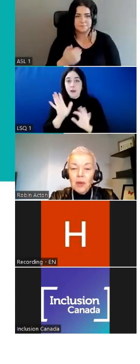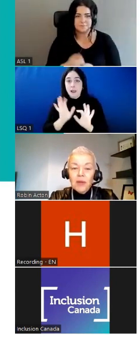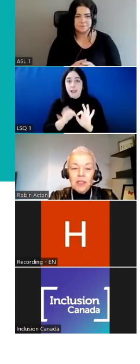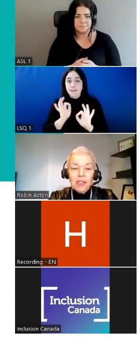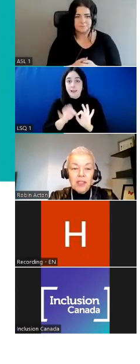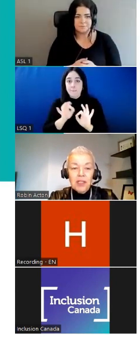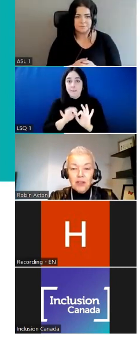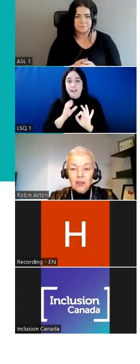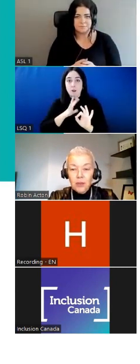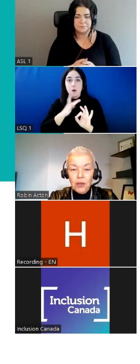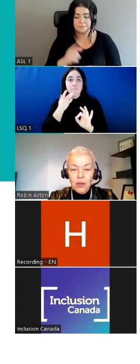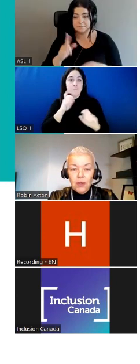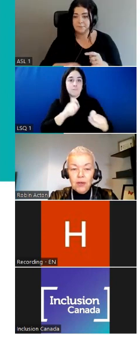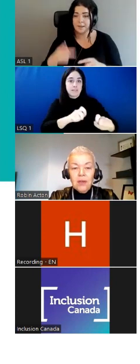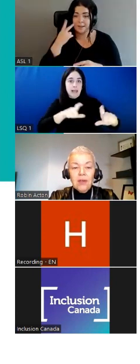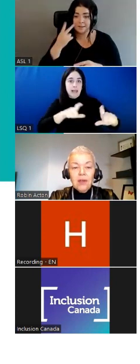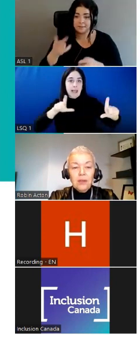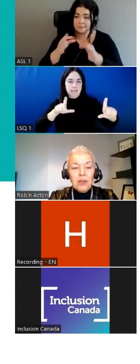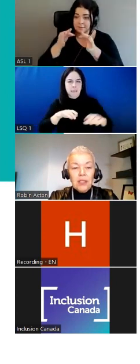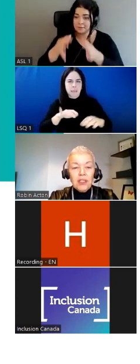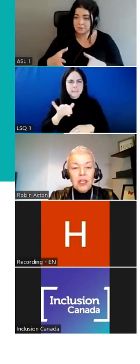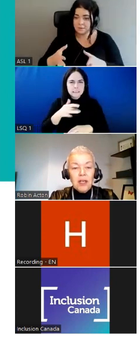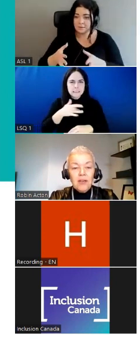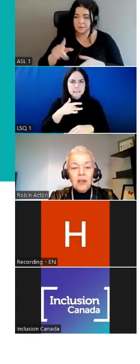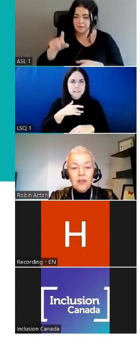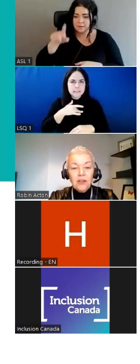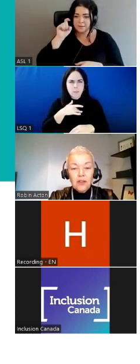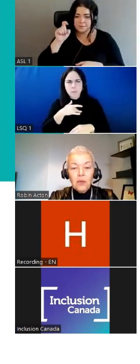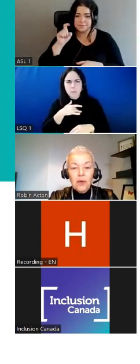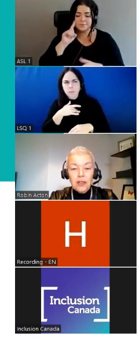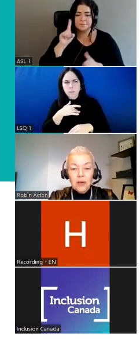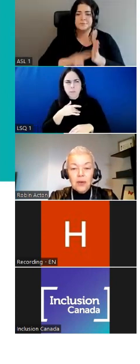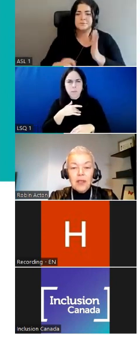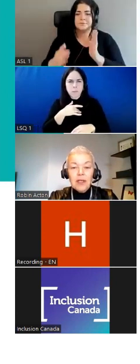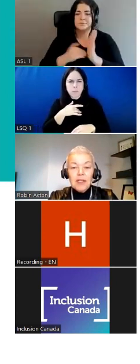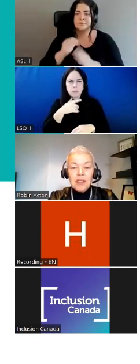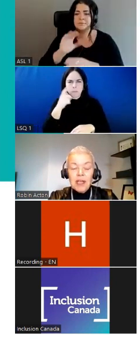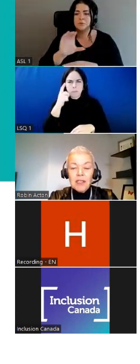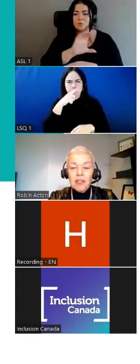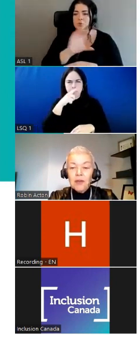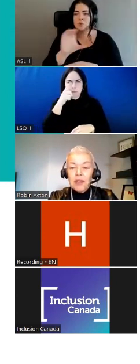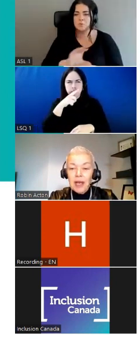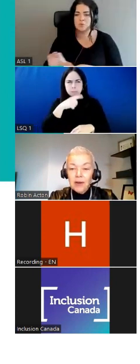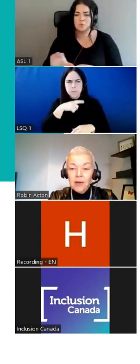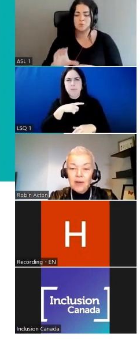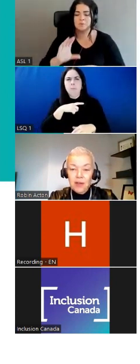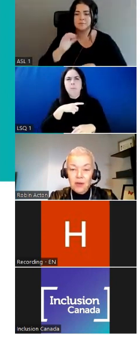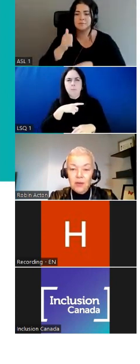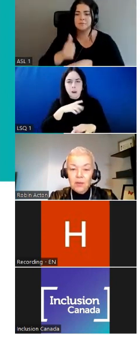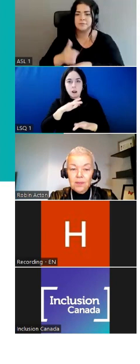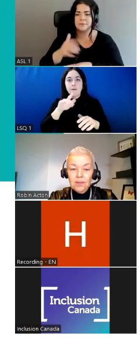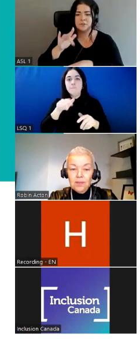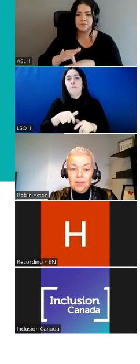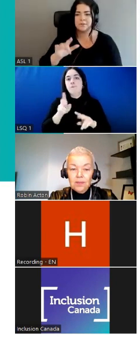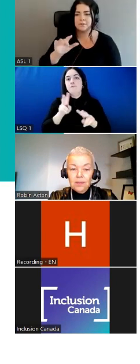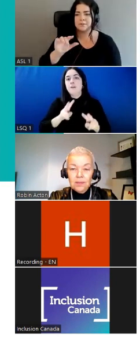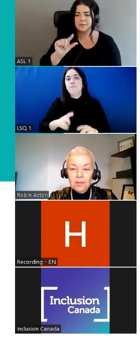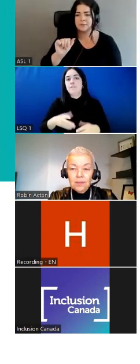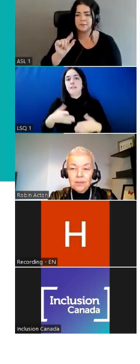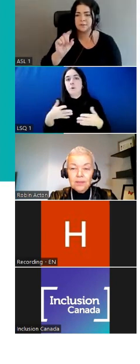not able to see the interpreter, please check that your Zoom window is set to gallery view.